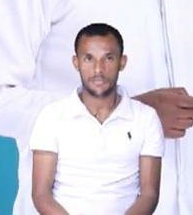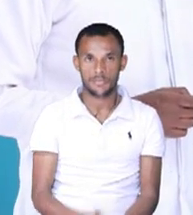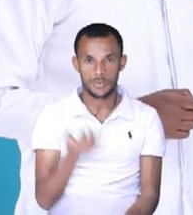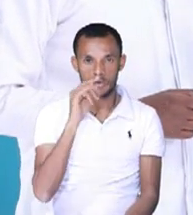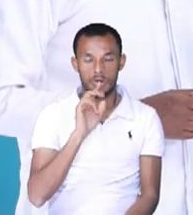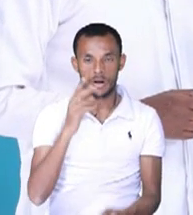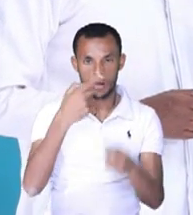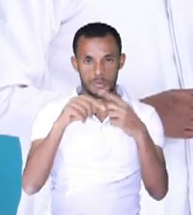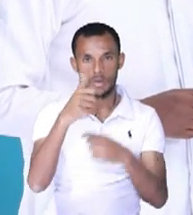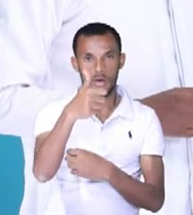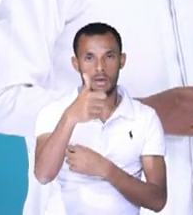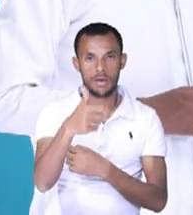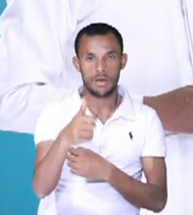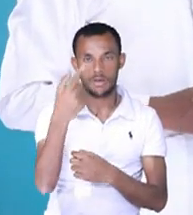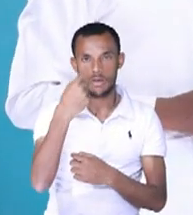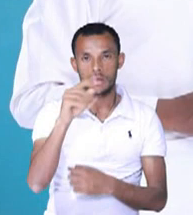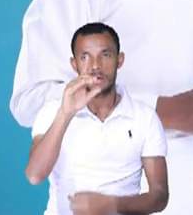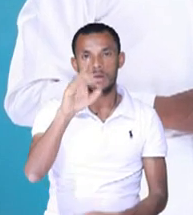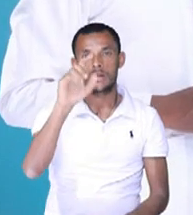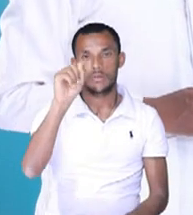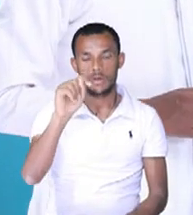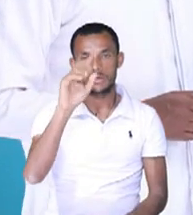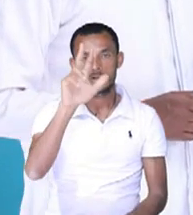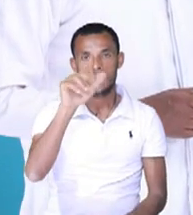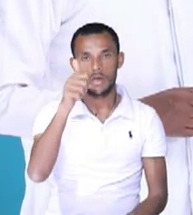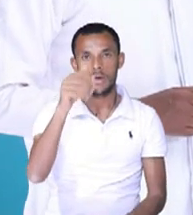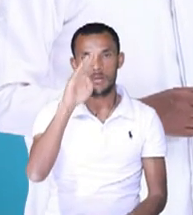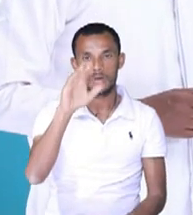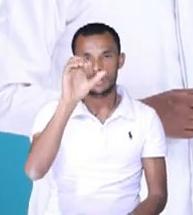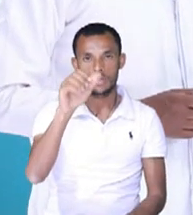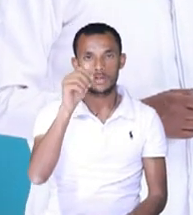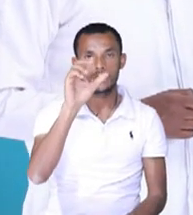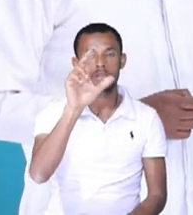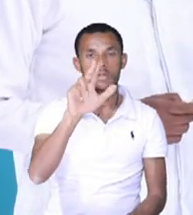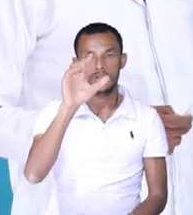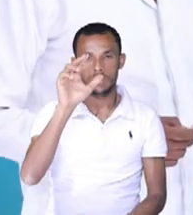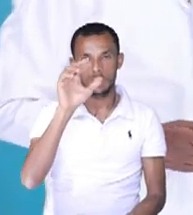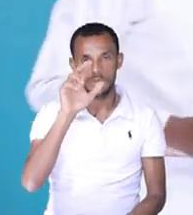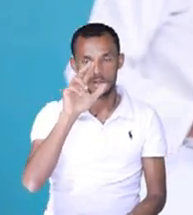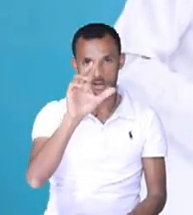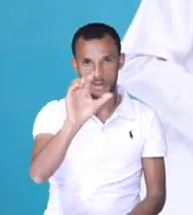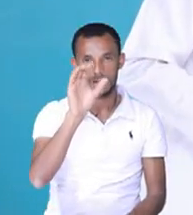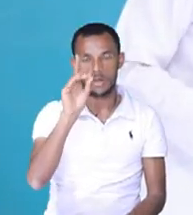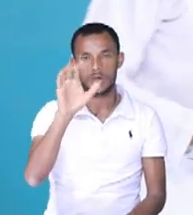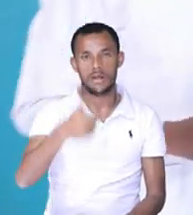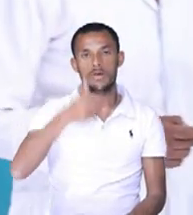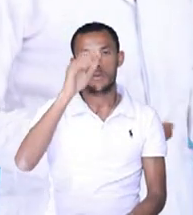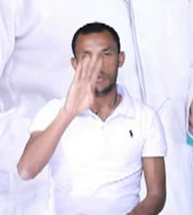If you are coming to A, the determinant of 3A, B, 3C, D. Another one,